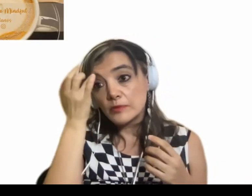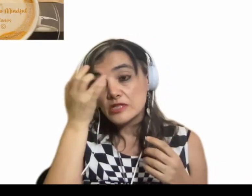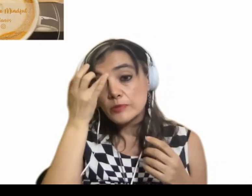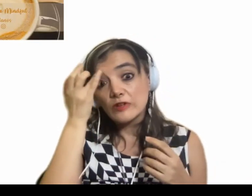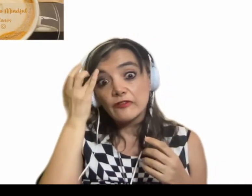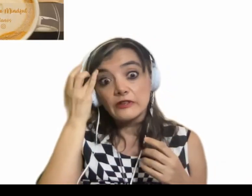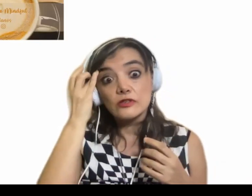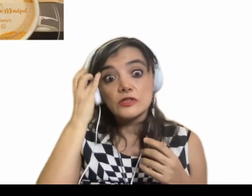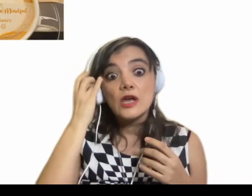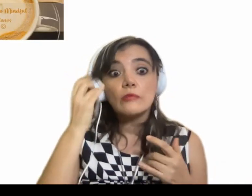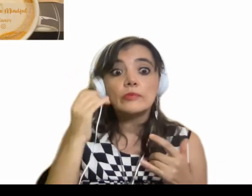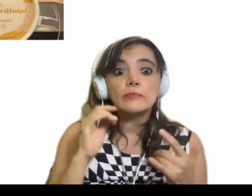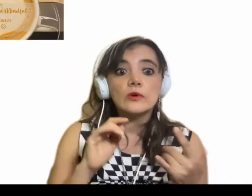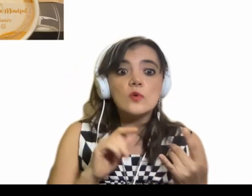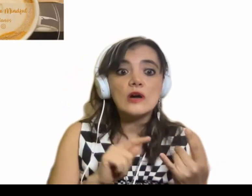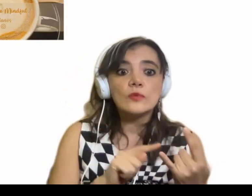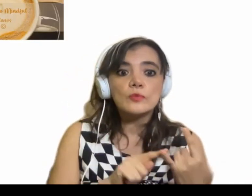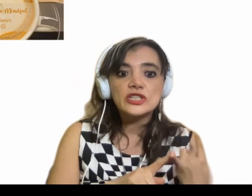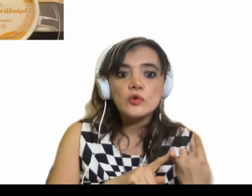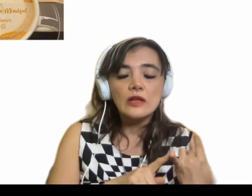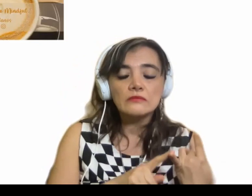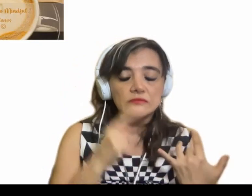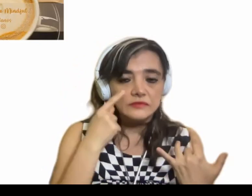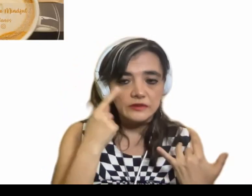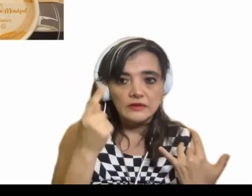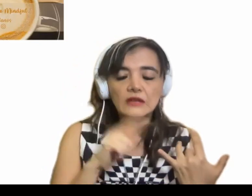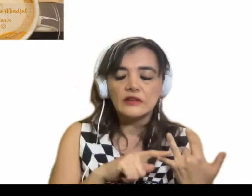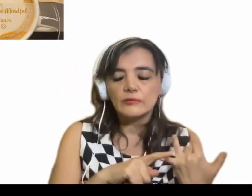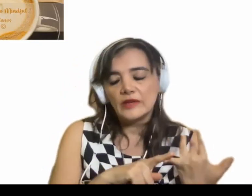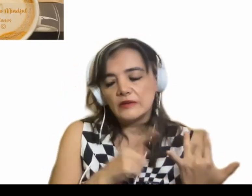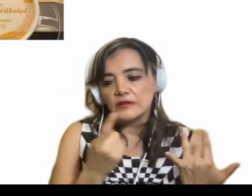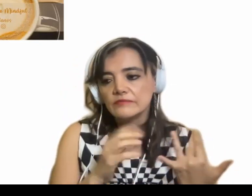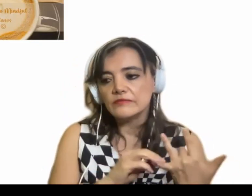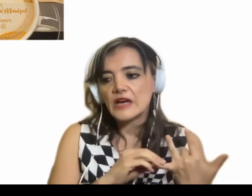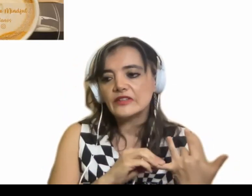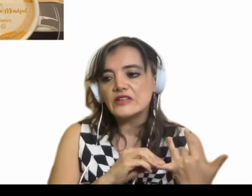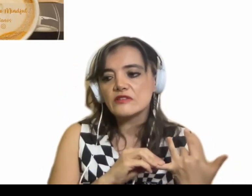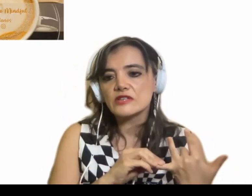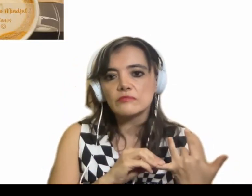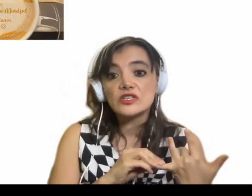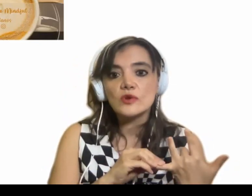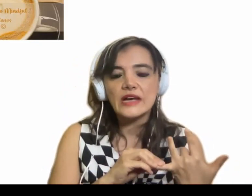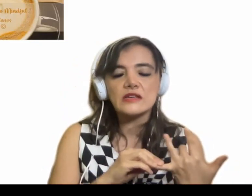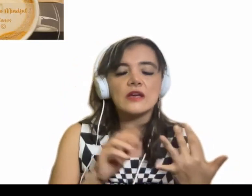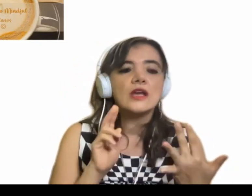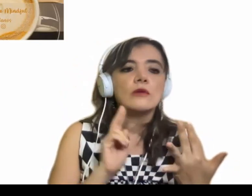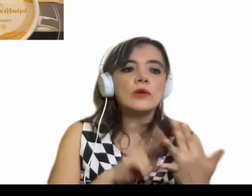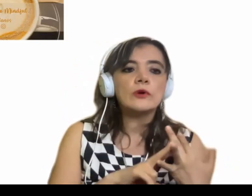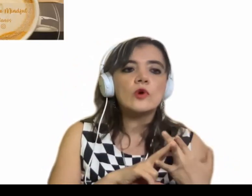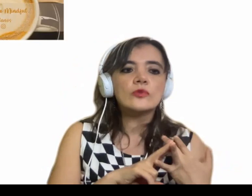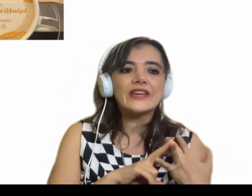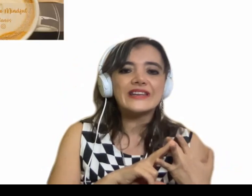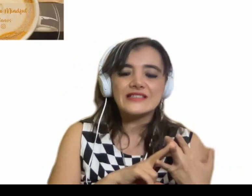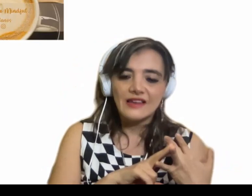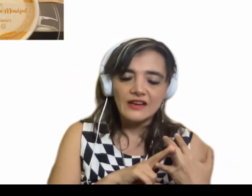with our perceptual filters. People who are more visual, they are have an easier time visualizing.